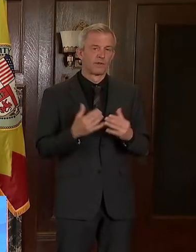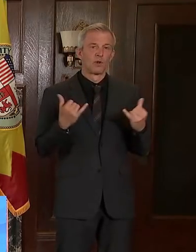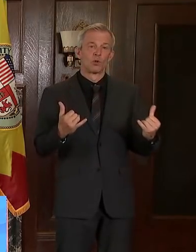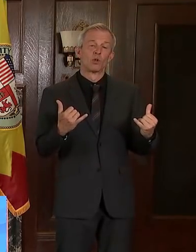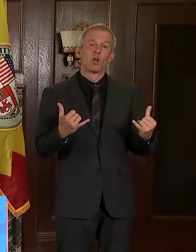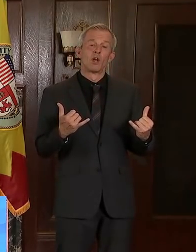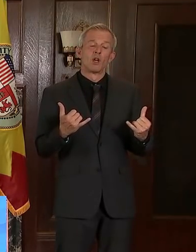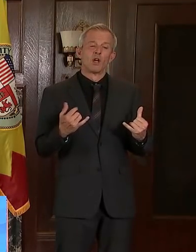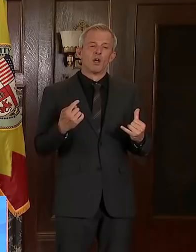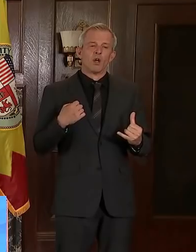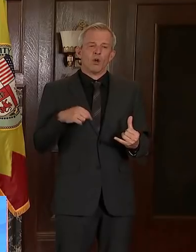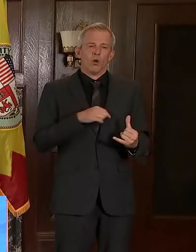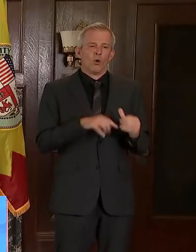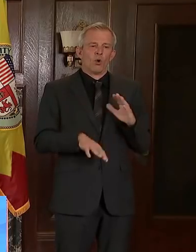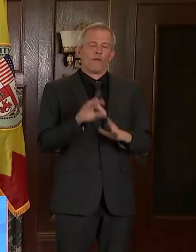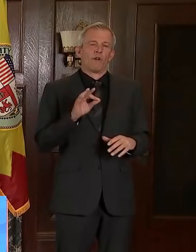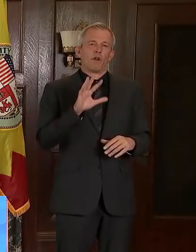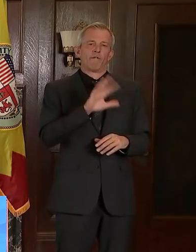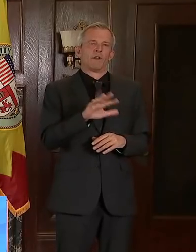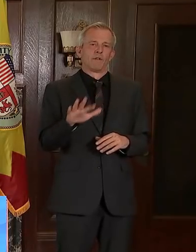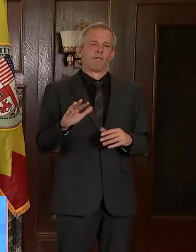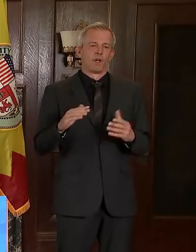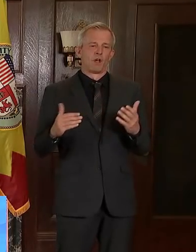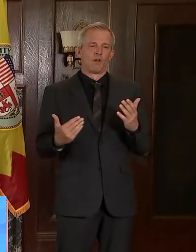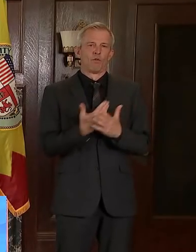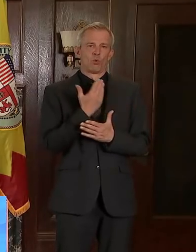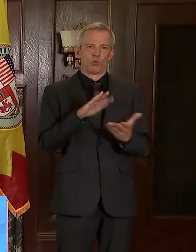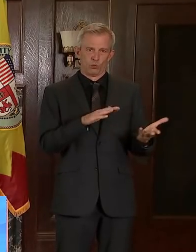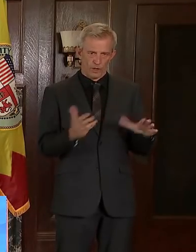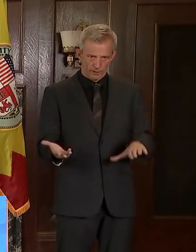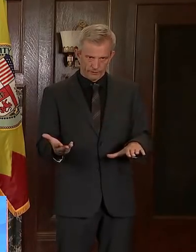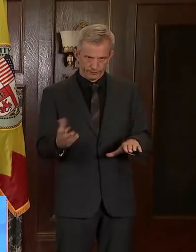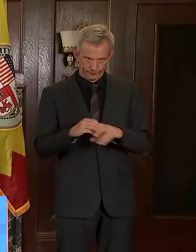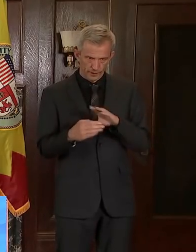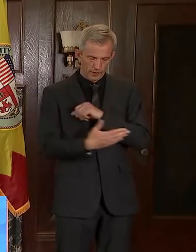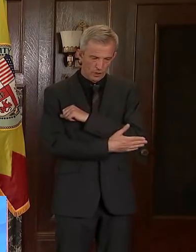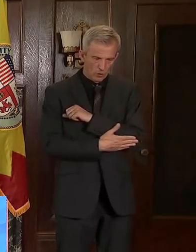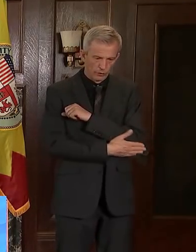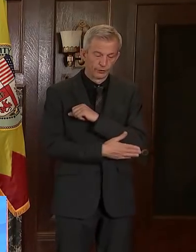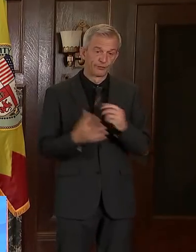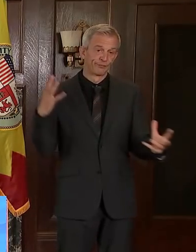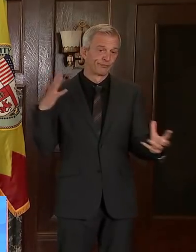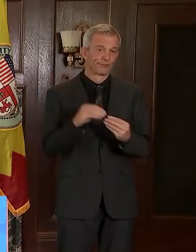of 55 new deaths countywide. This brings our total to